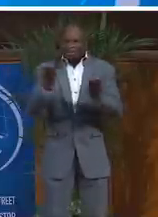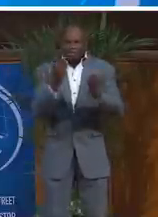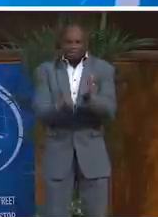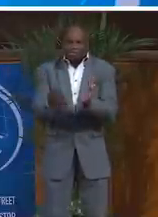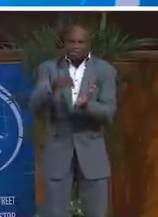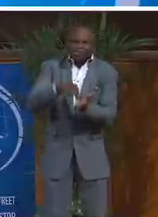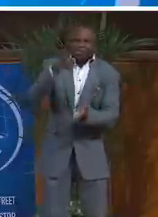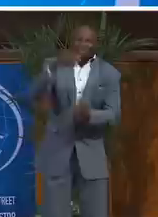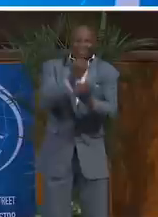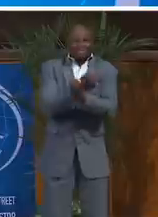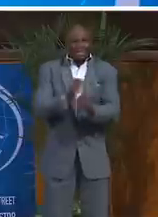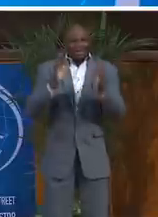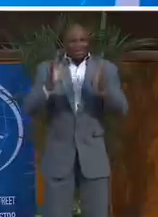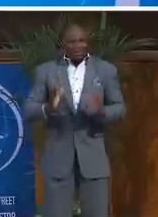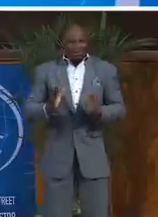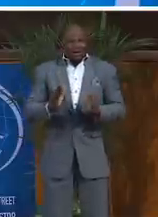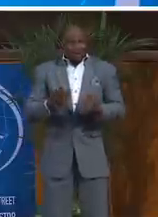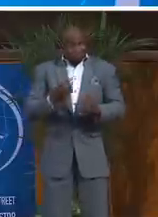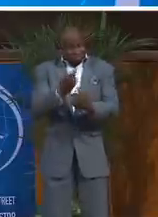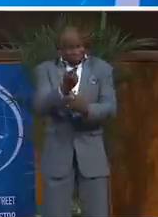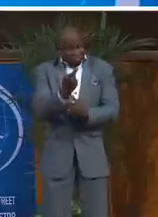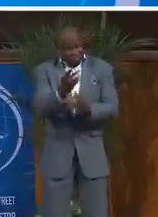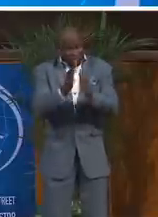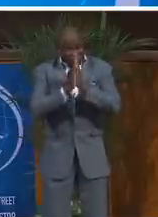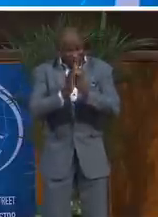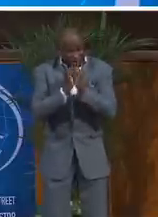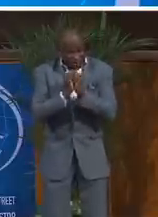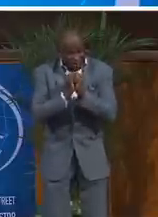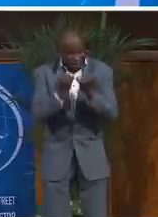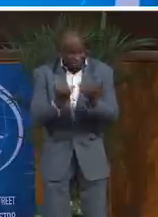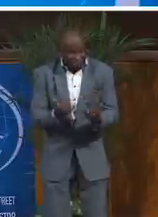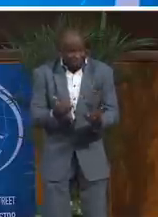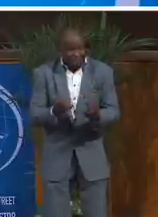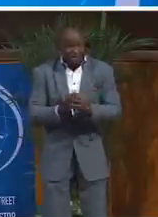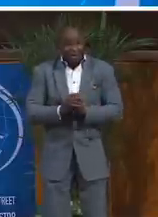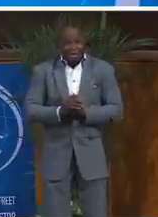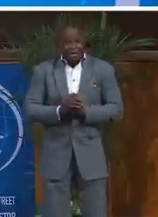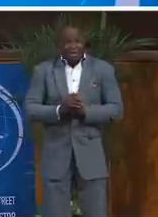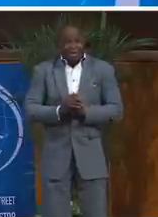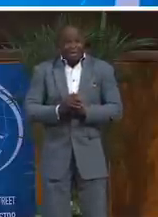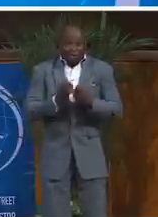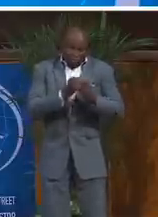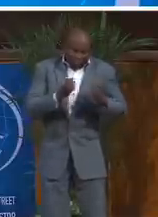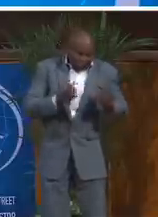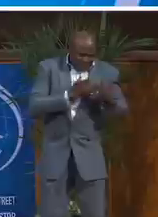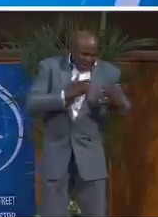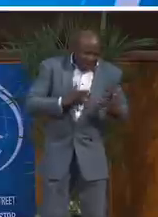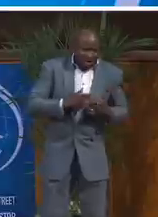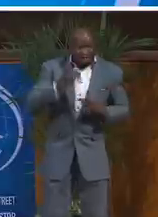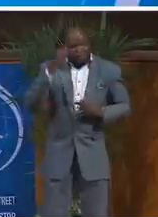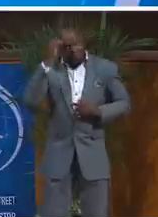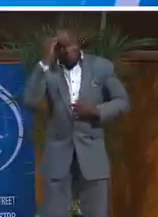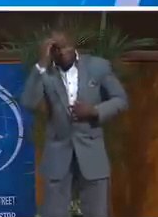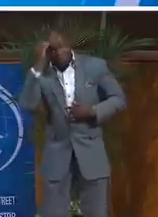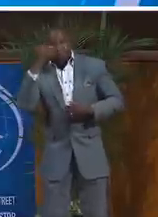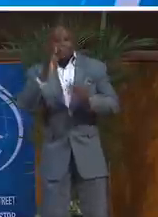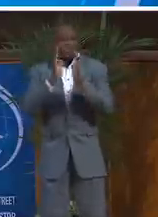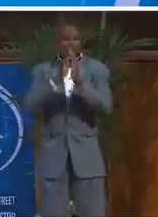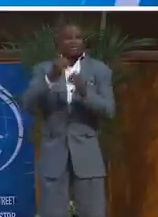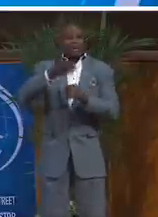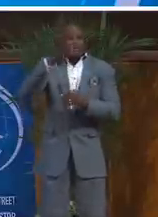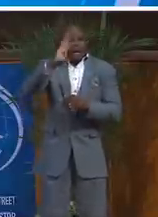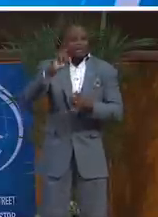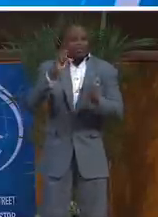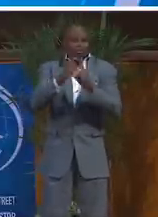risen Savior. Would you bow with me wherever you may be right now and let us open our hearts and minds through prayer that God might speak through